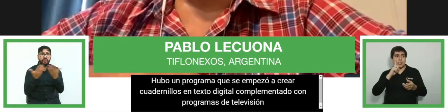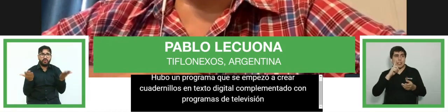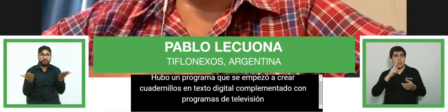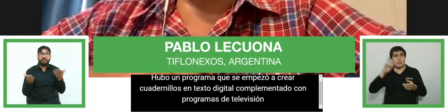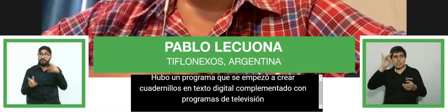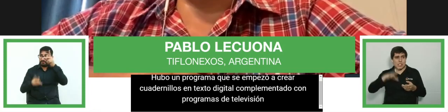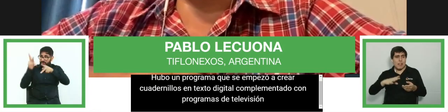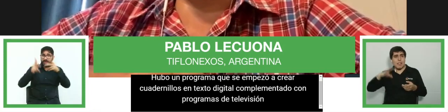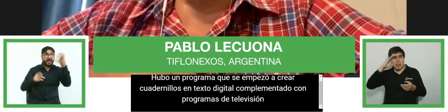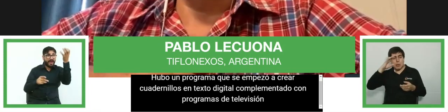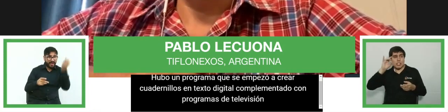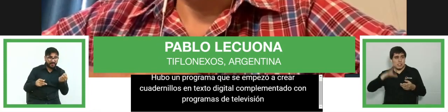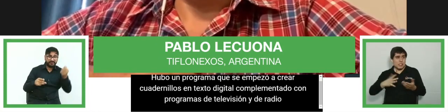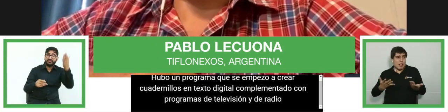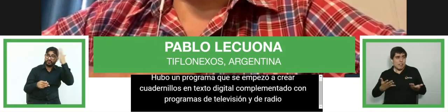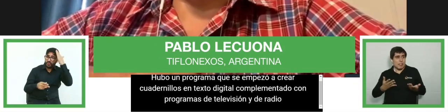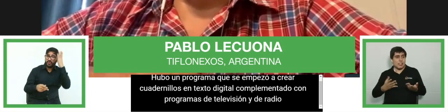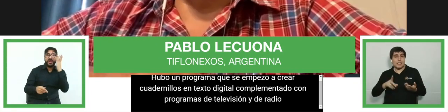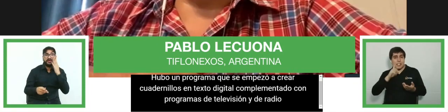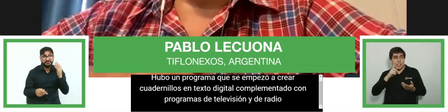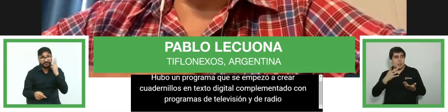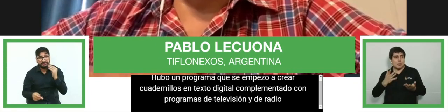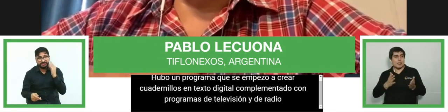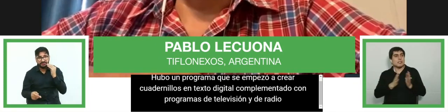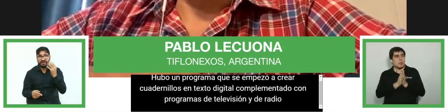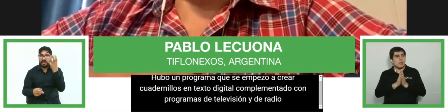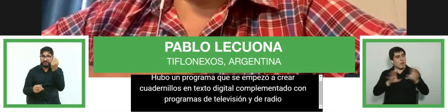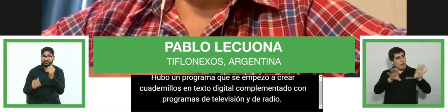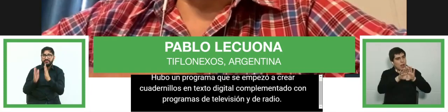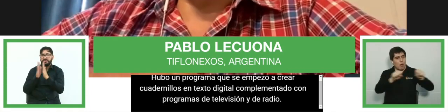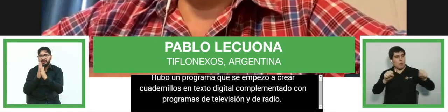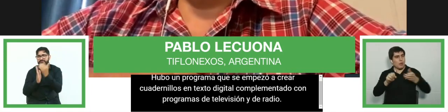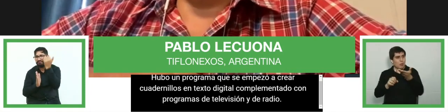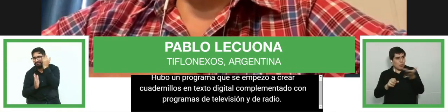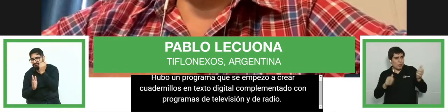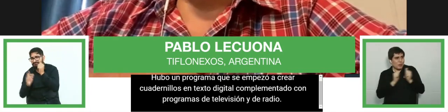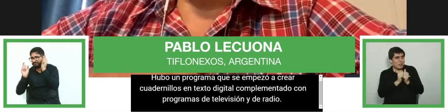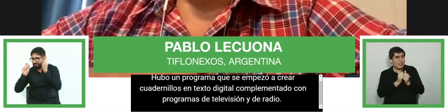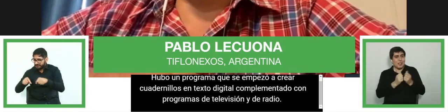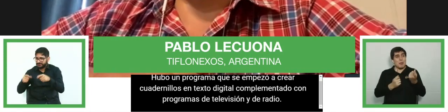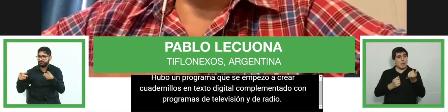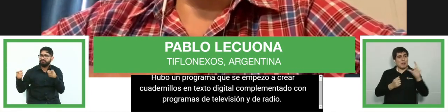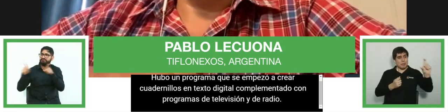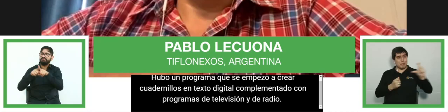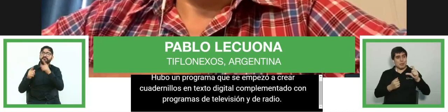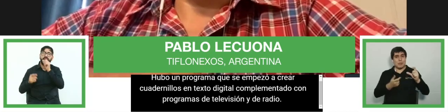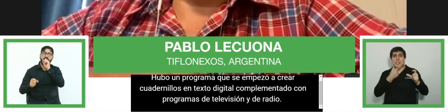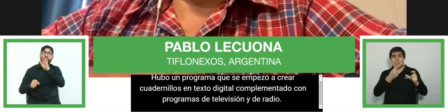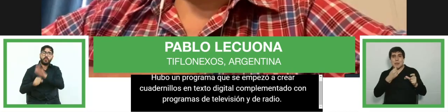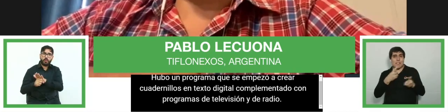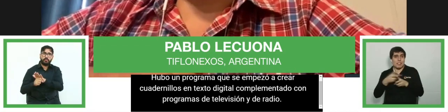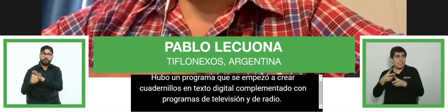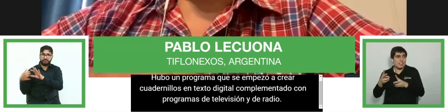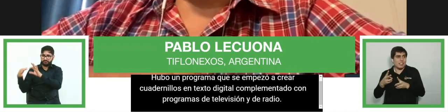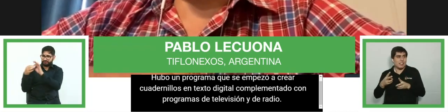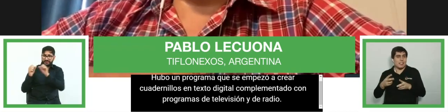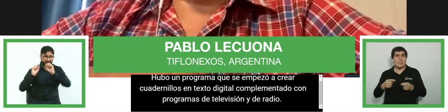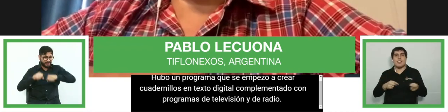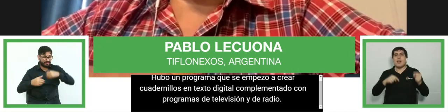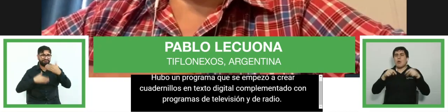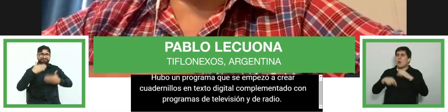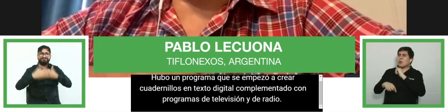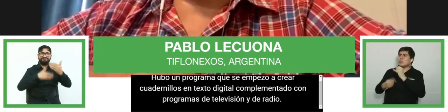We need to coordinate this. We need to resources to access resources to do this. And say, oh, that's so good, that's so necessary, that's so